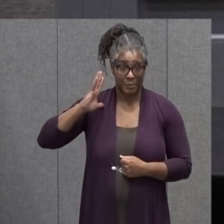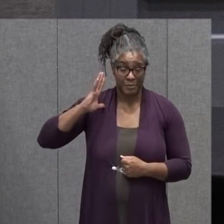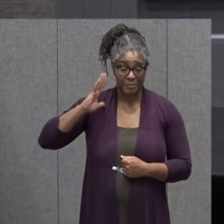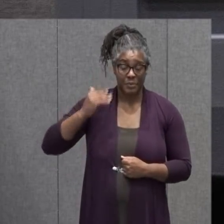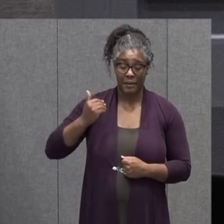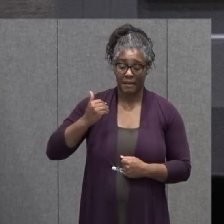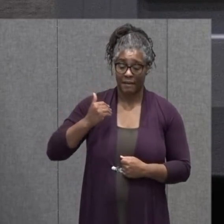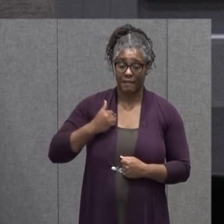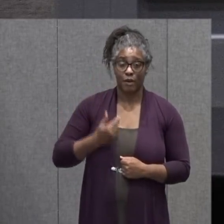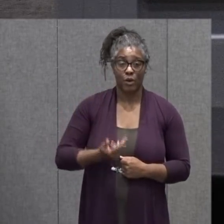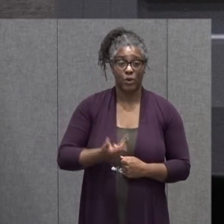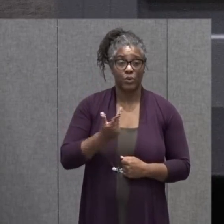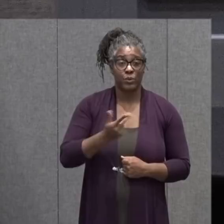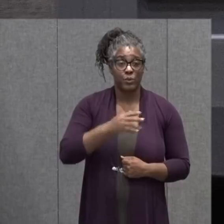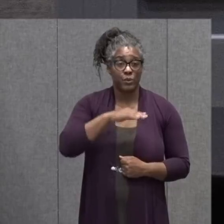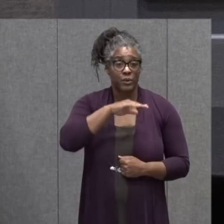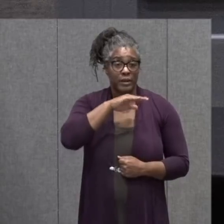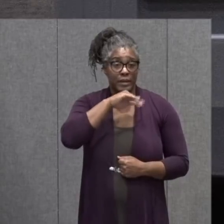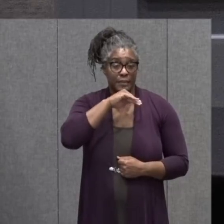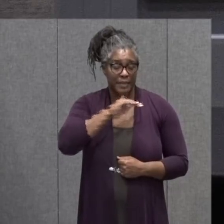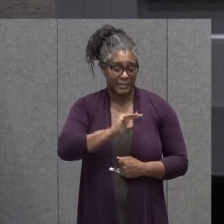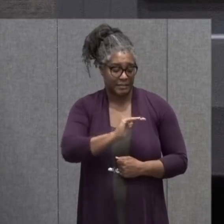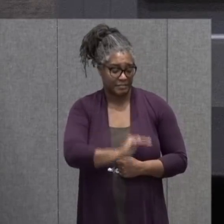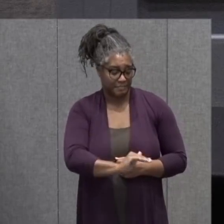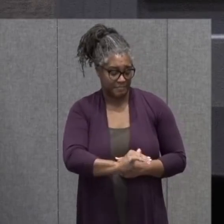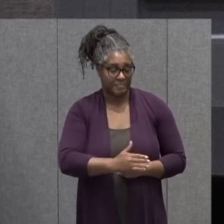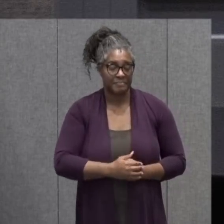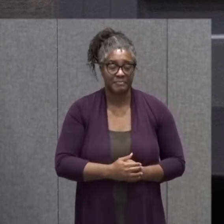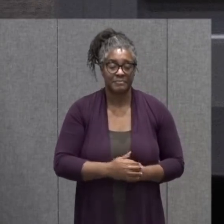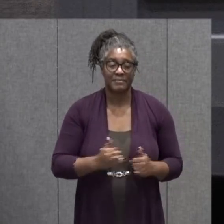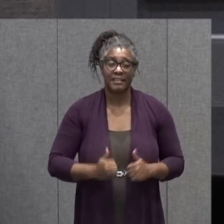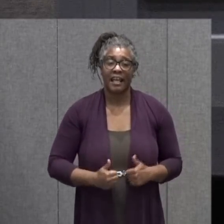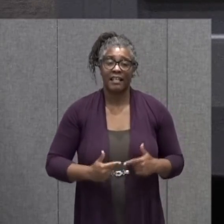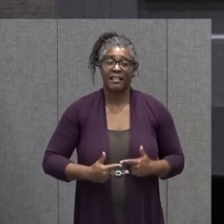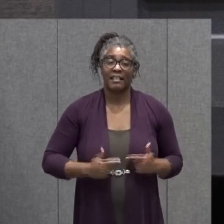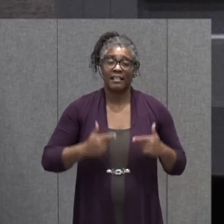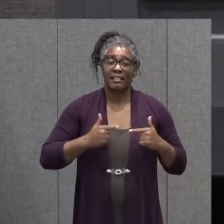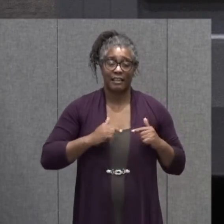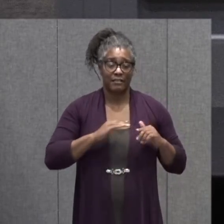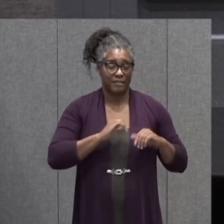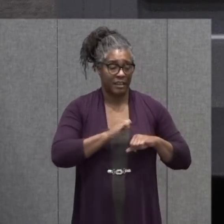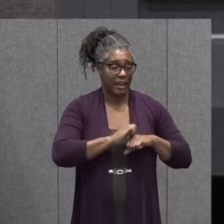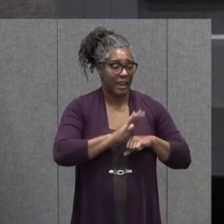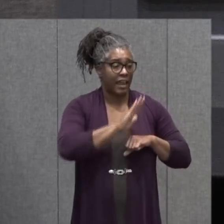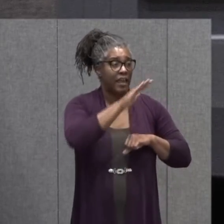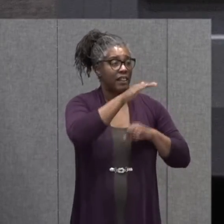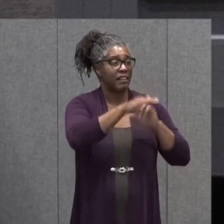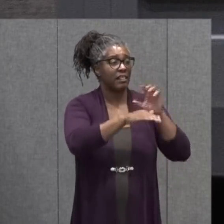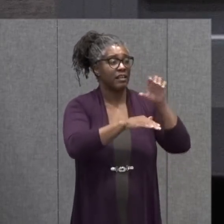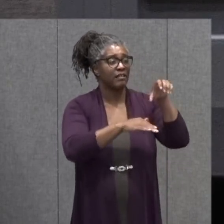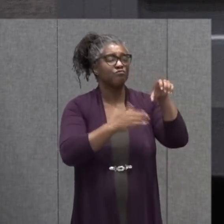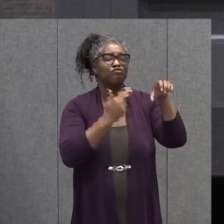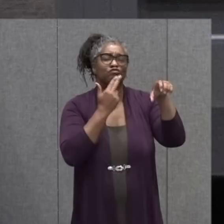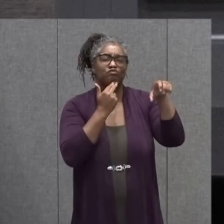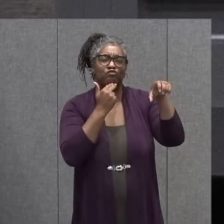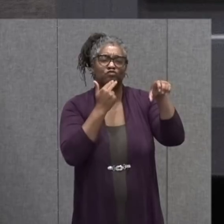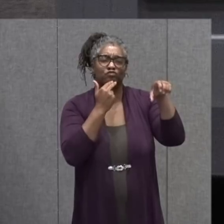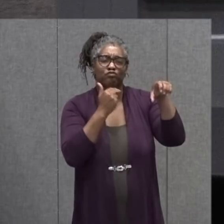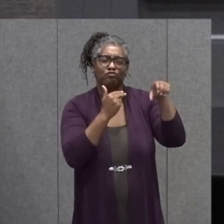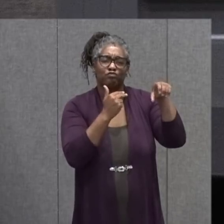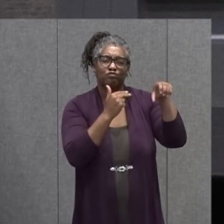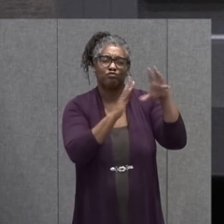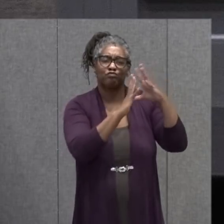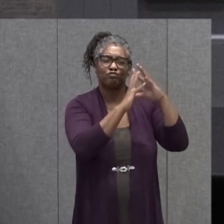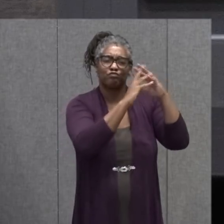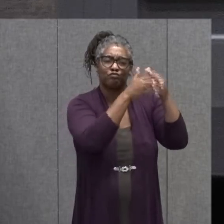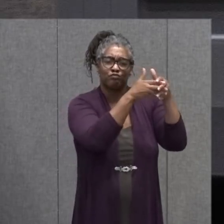pigs who lived in a cozy cottage on the hill. They loved to eat all the delicious food their